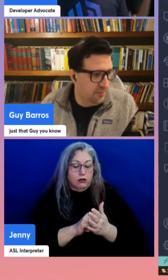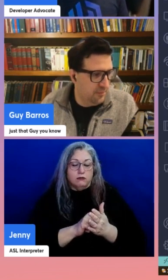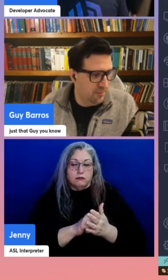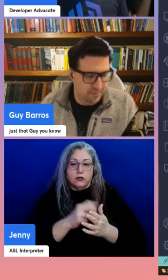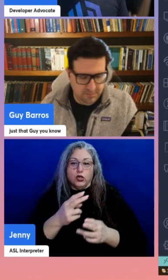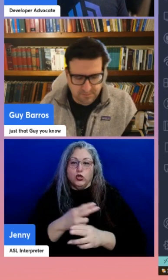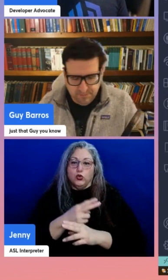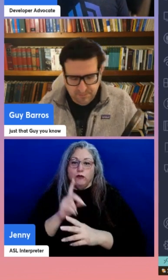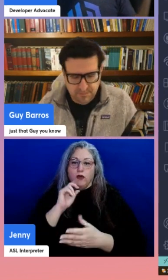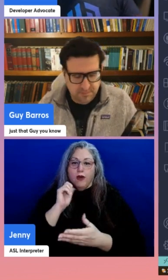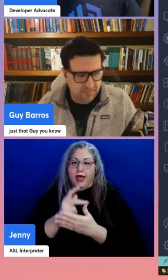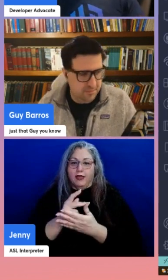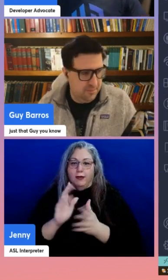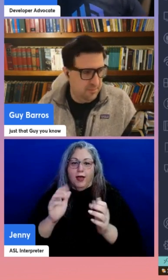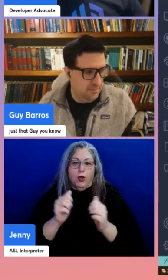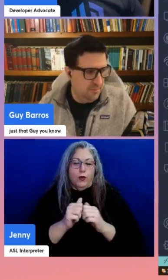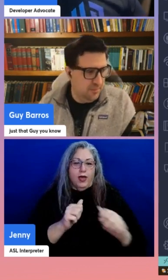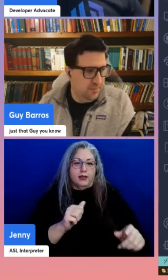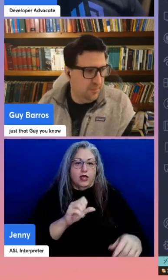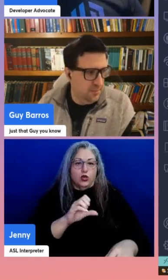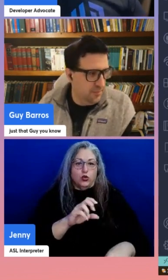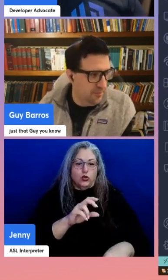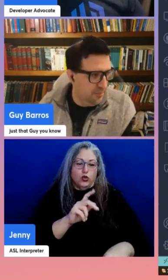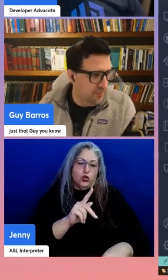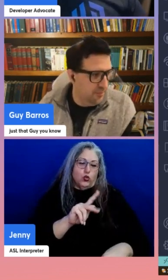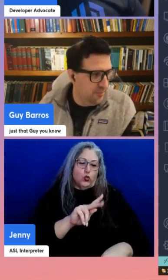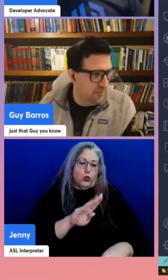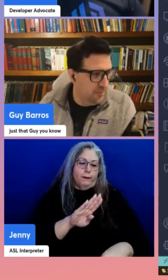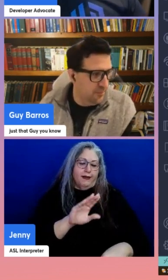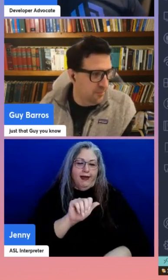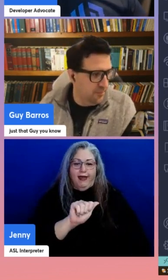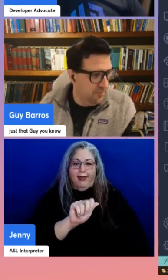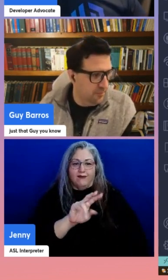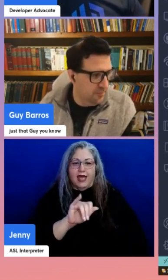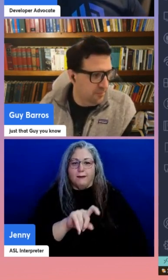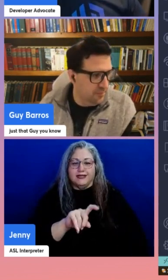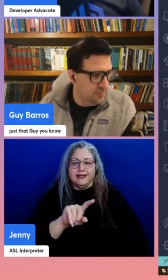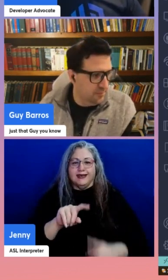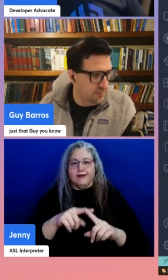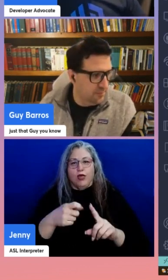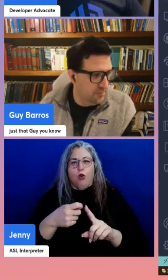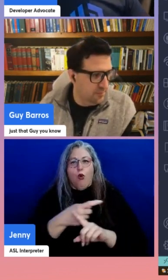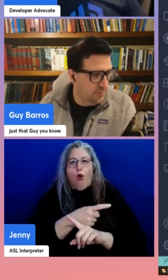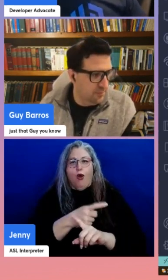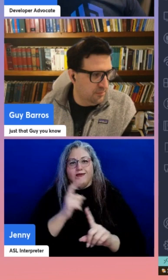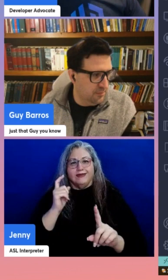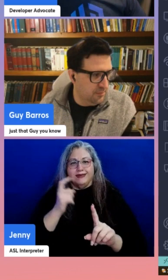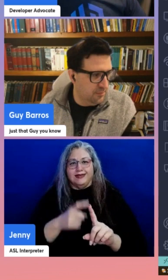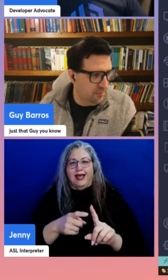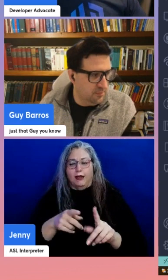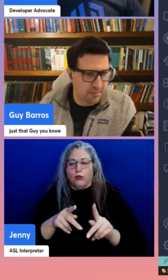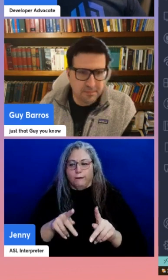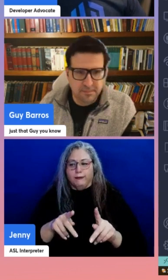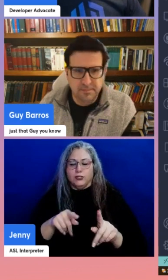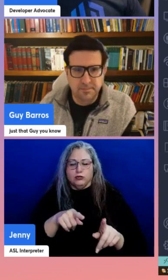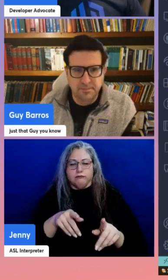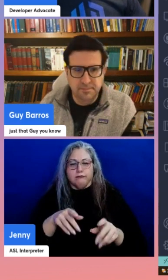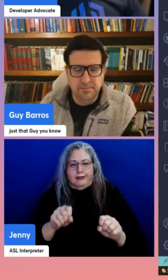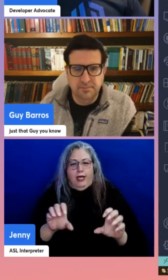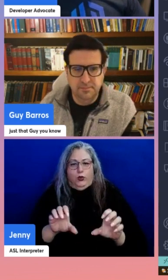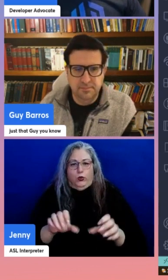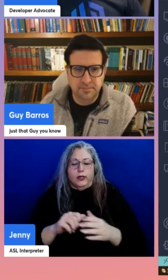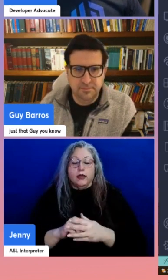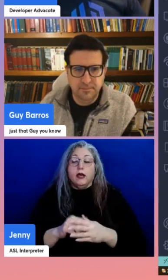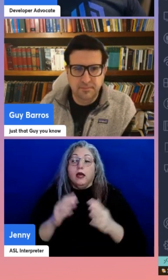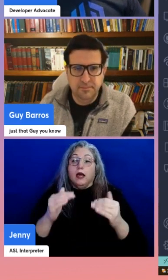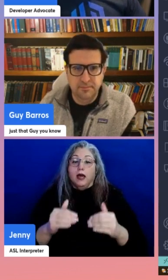authenticate against the Kube API. So we just need to give it the auth delegated permission to do that. And then